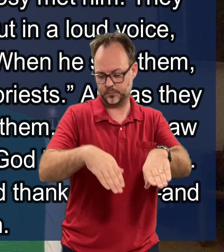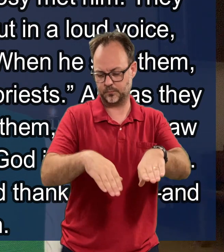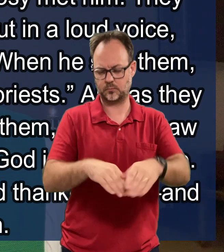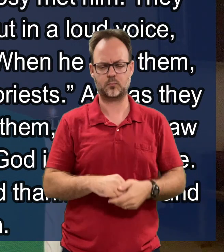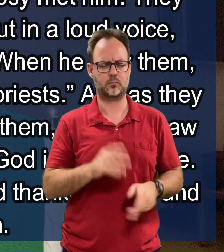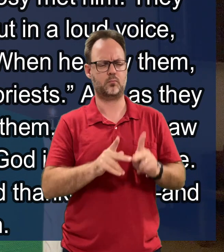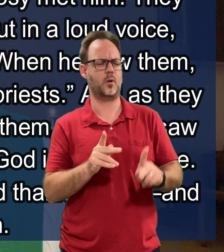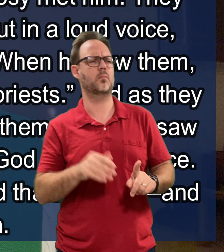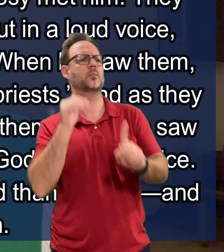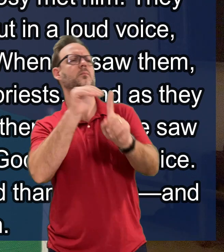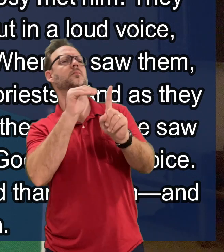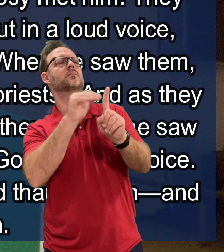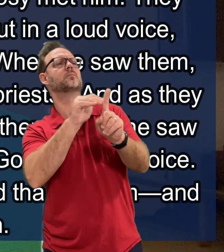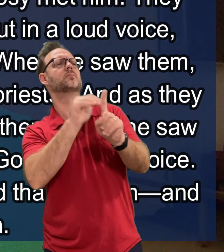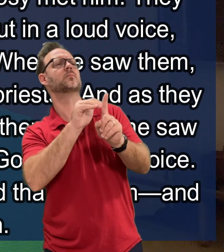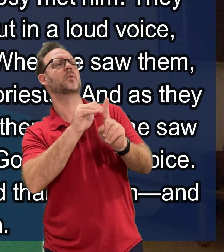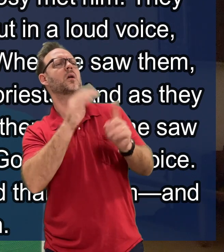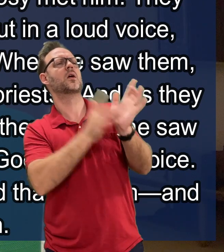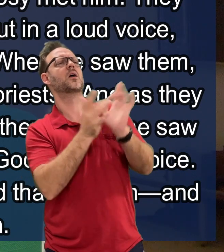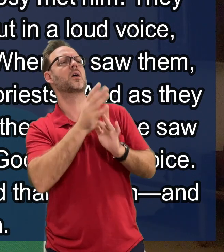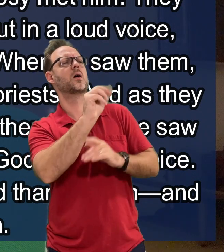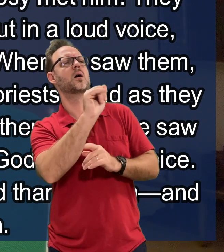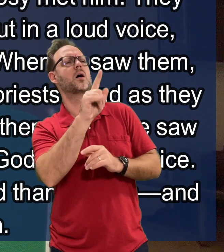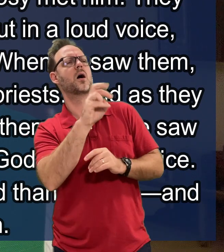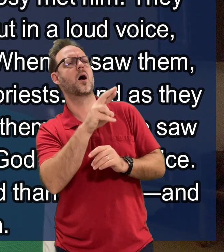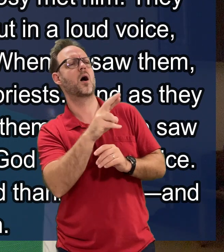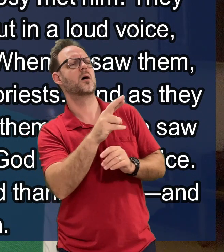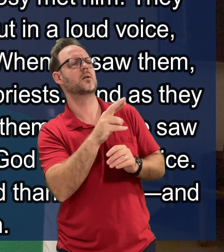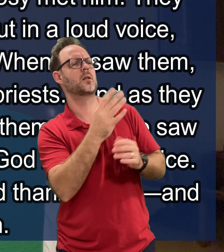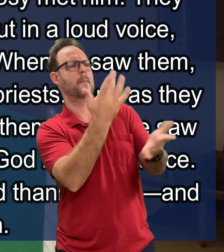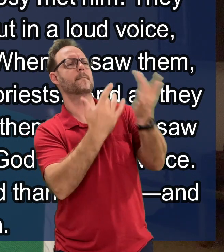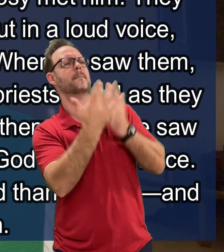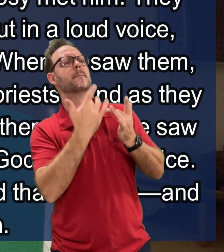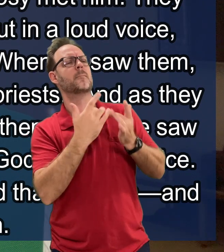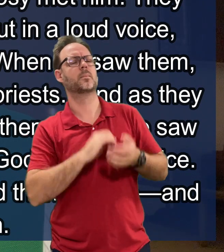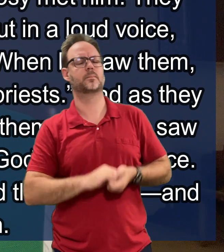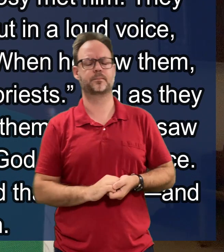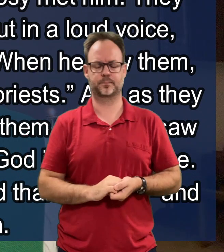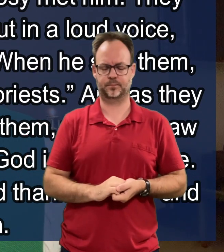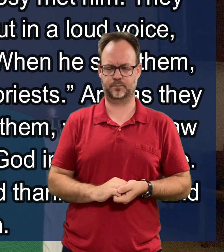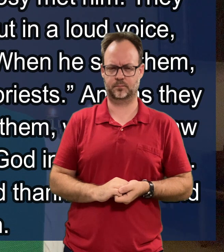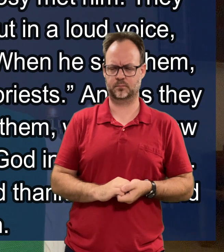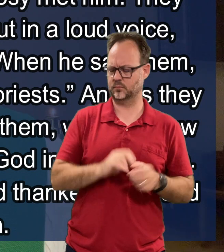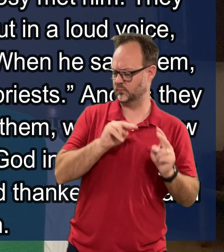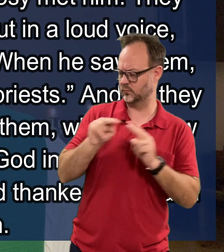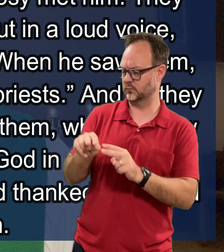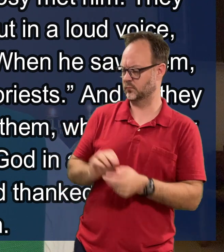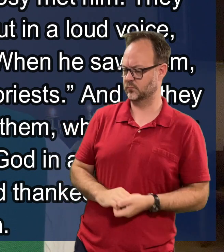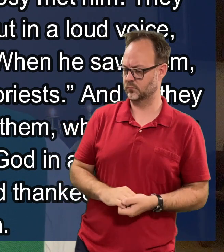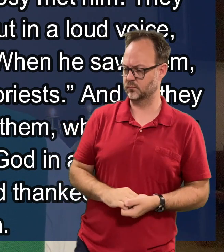loud voice, Jesus, Master, have pity on us. When he saw them, he said,